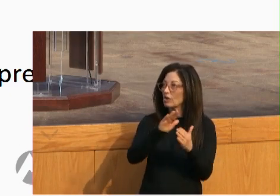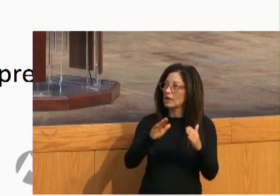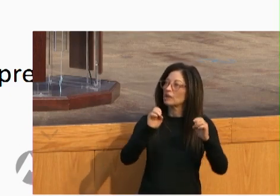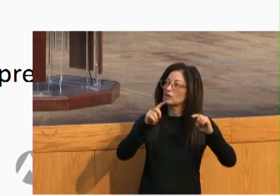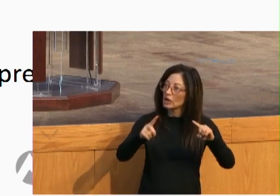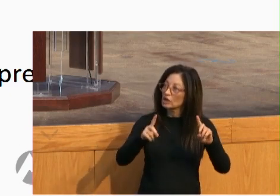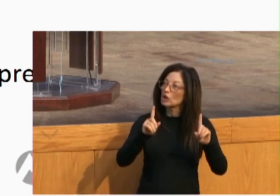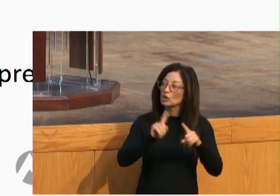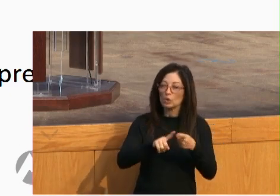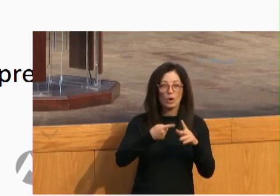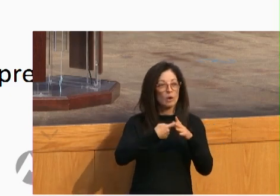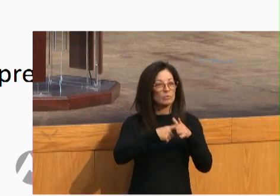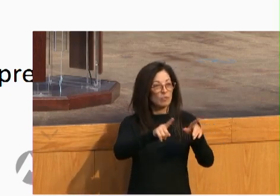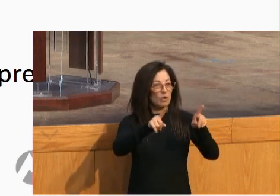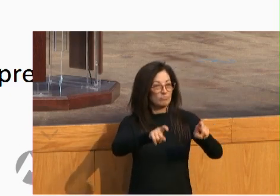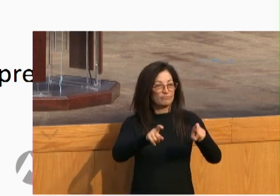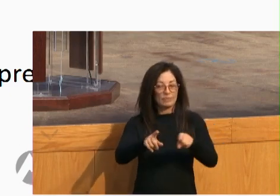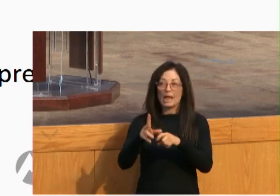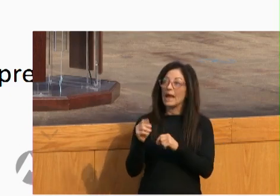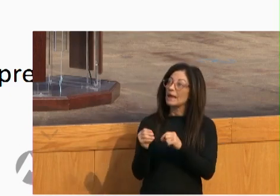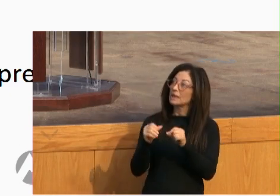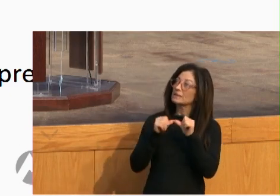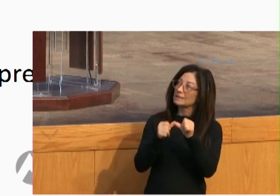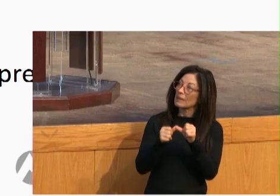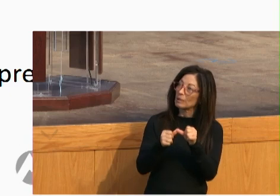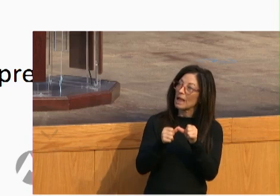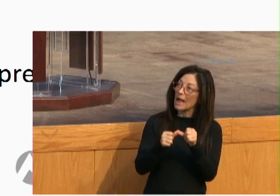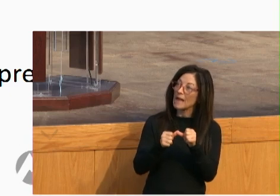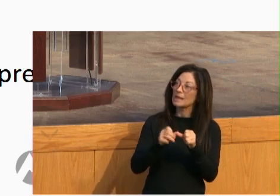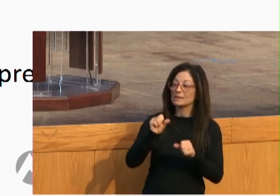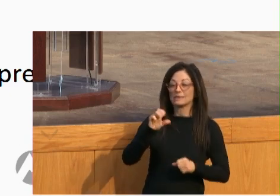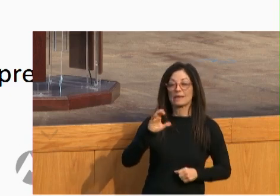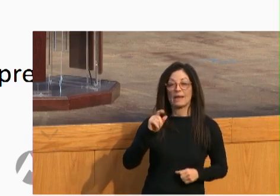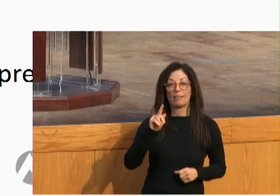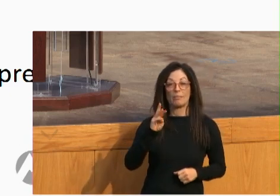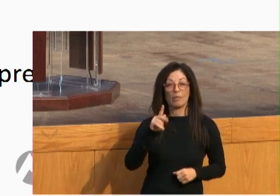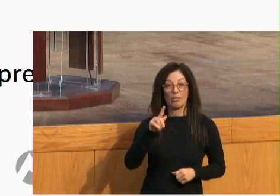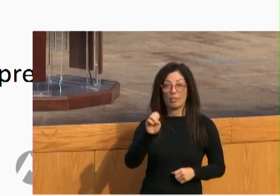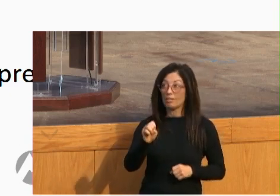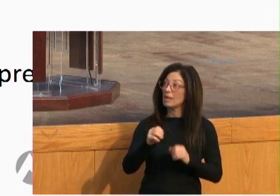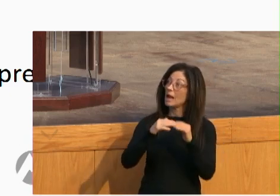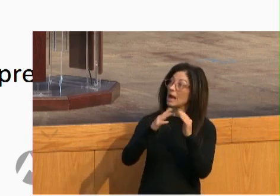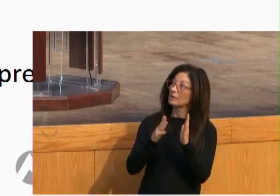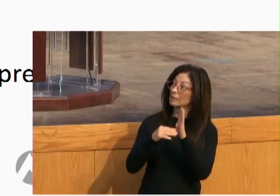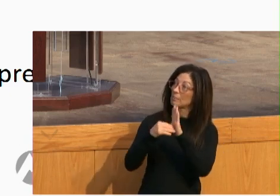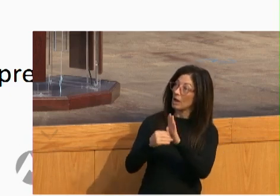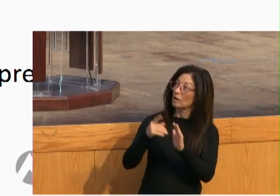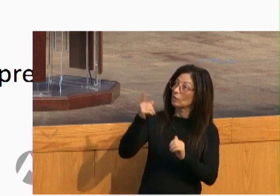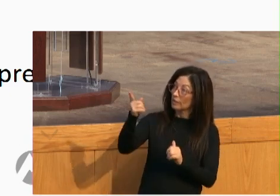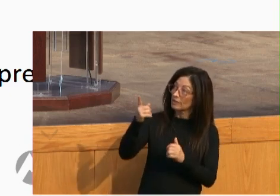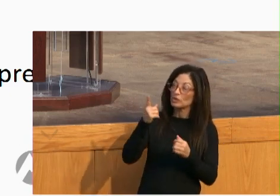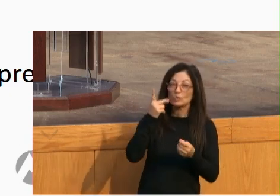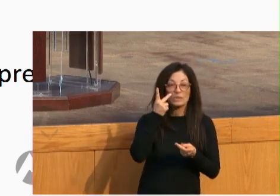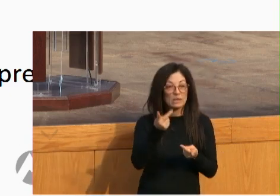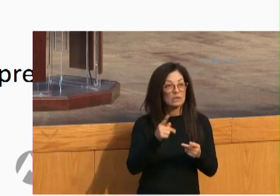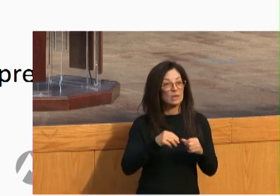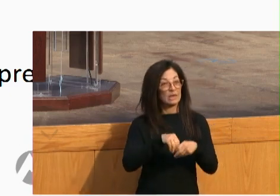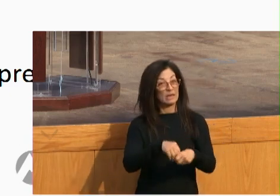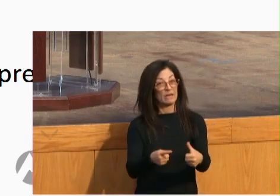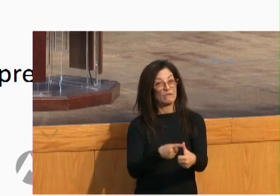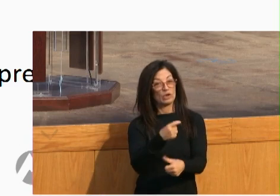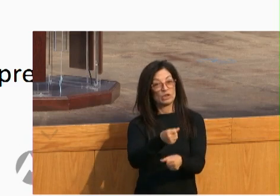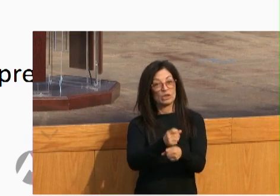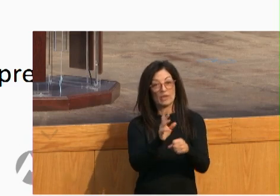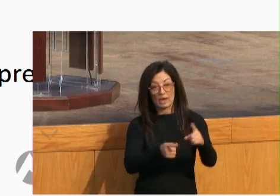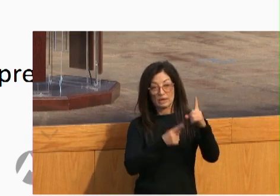innovative, sustainable, and scalable student housing model with the goals that you see. So in its first year, this